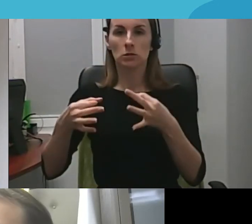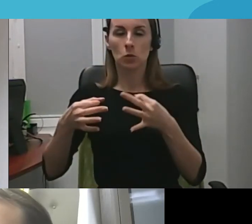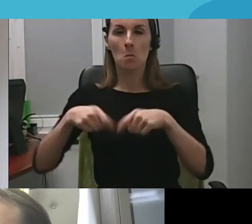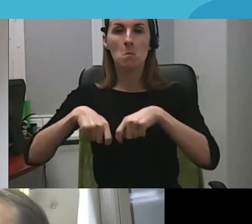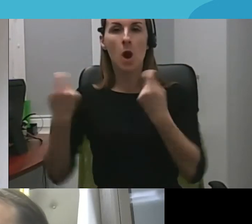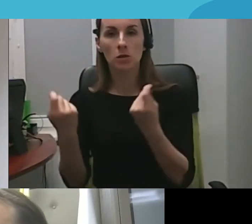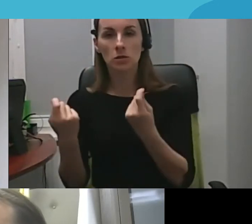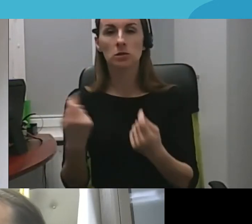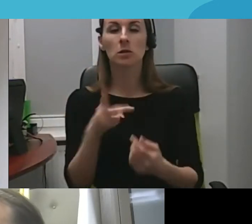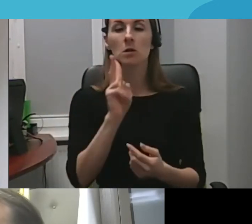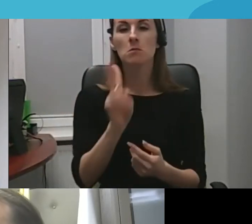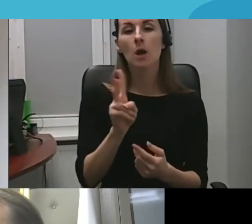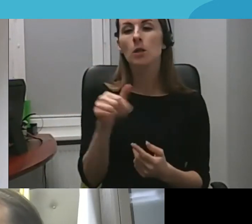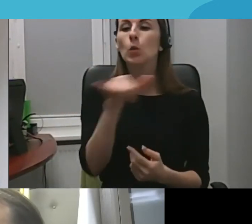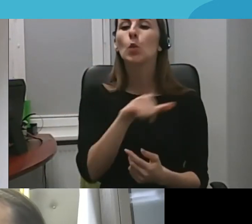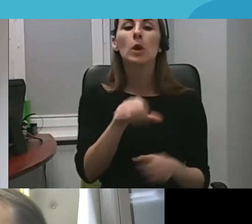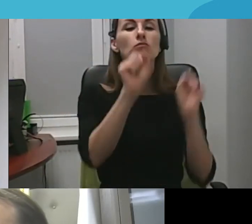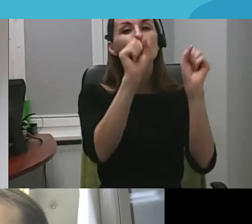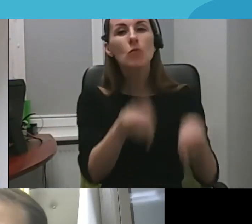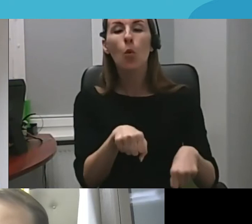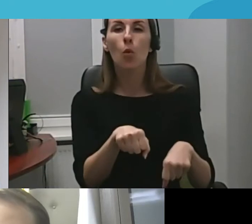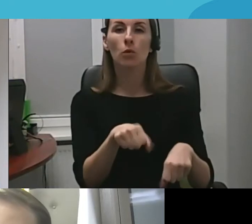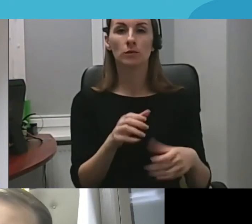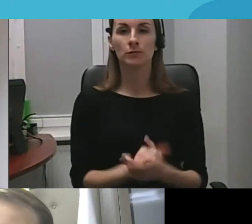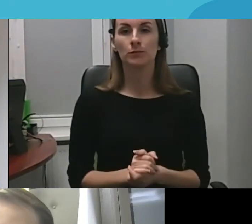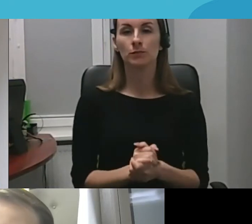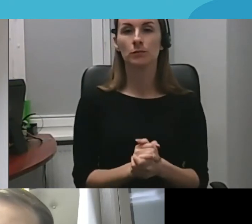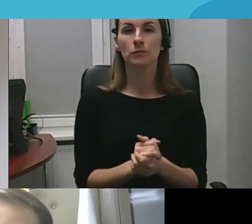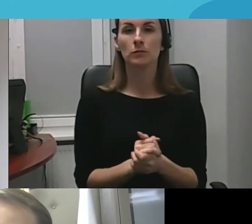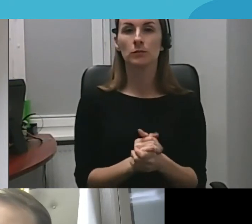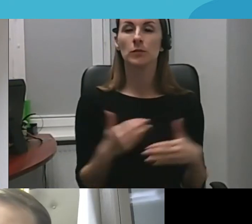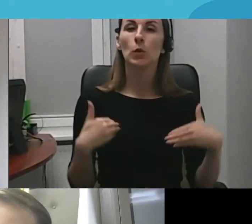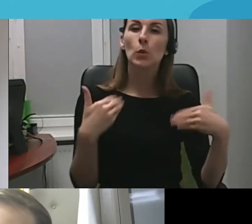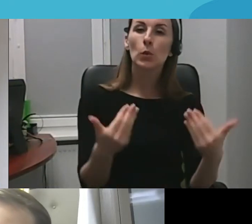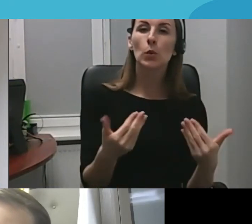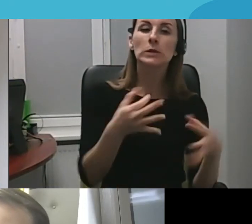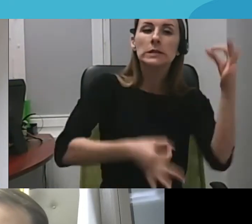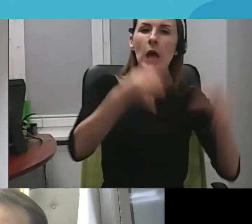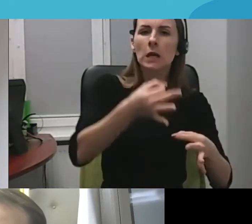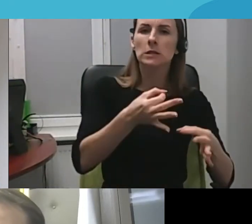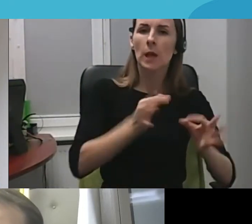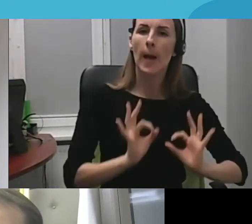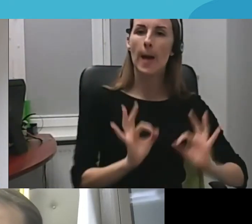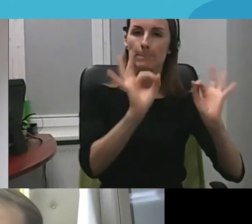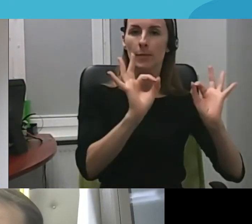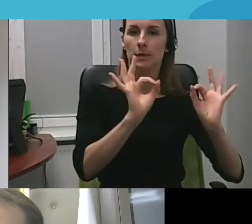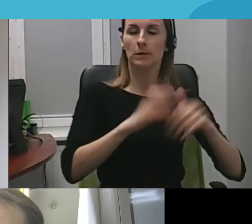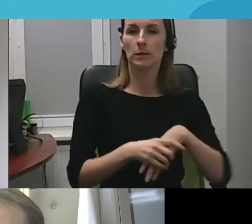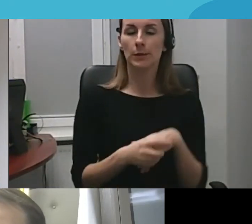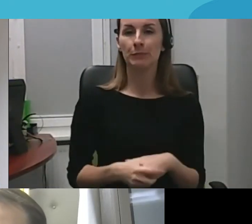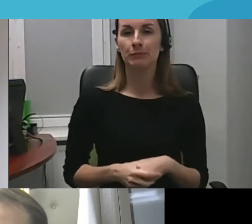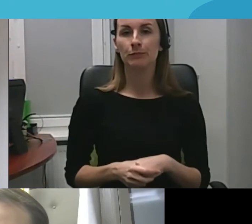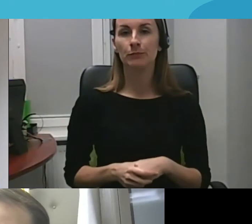ensure law enforcement and even I